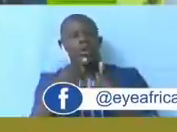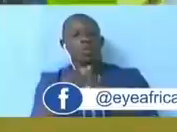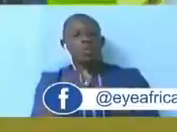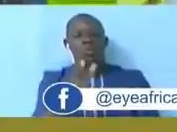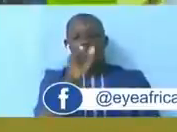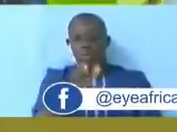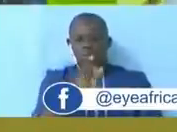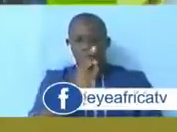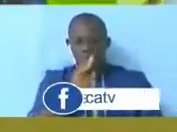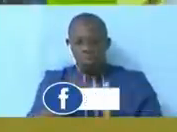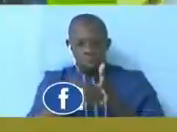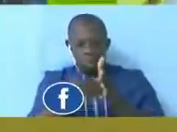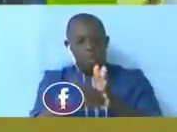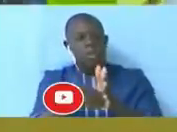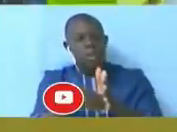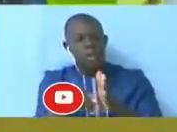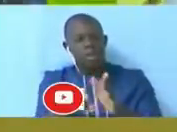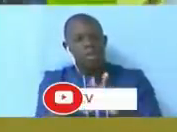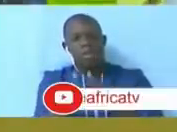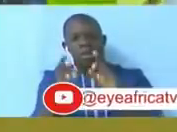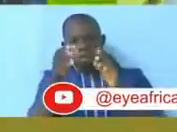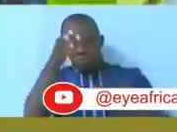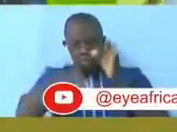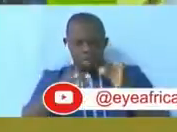magistrates. And I must also say